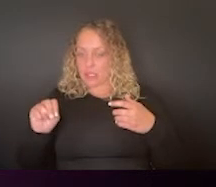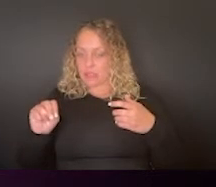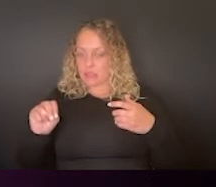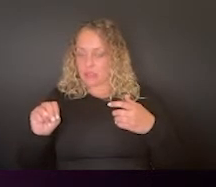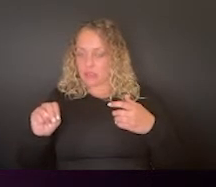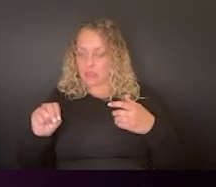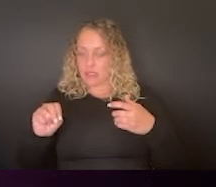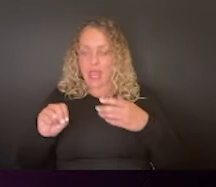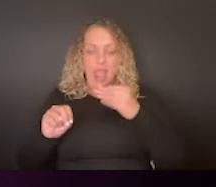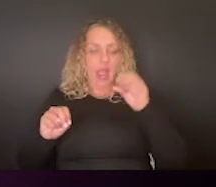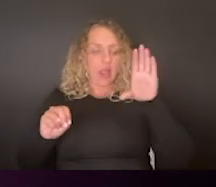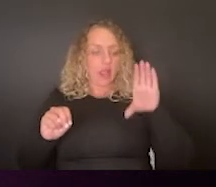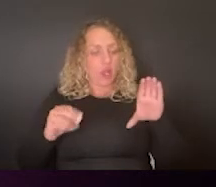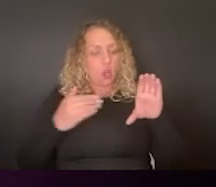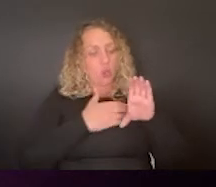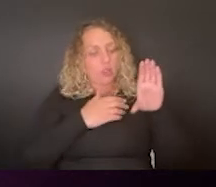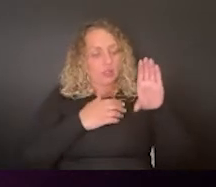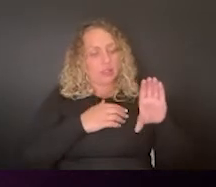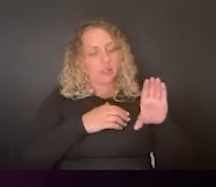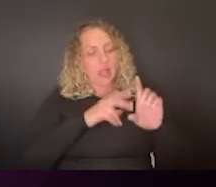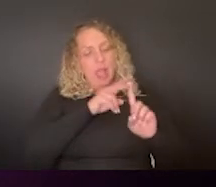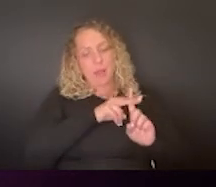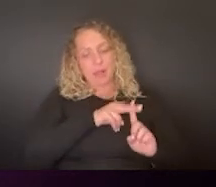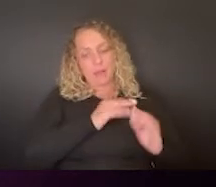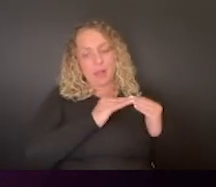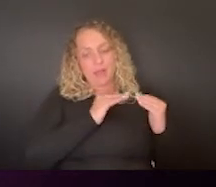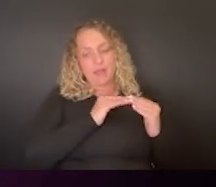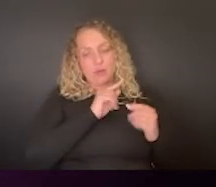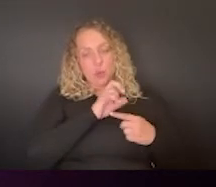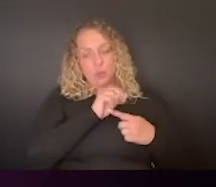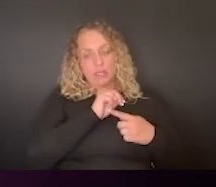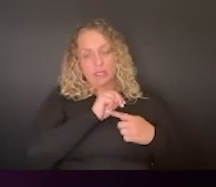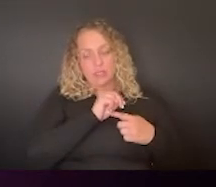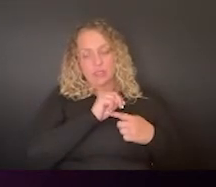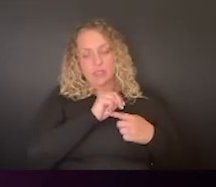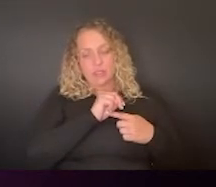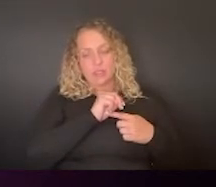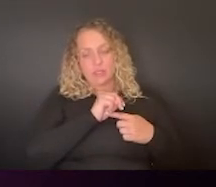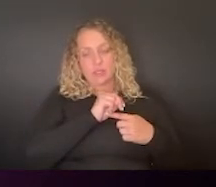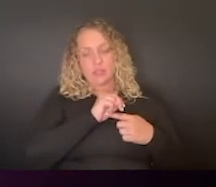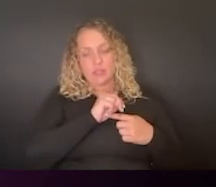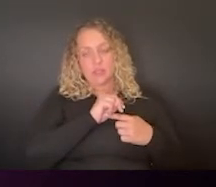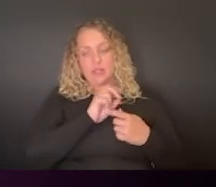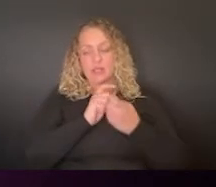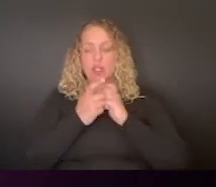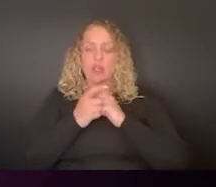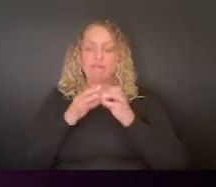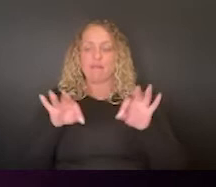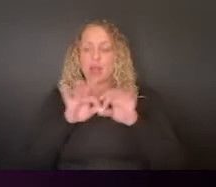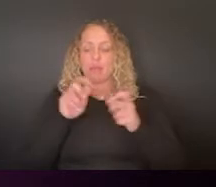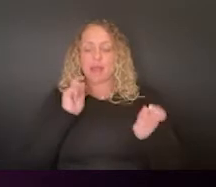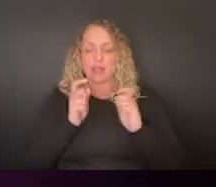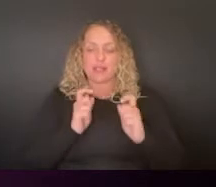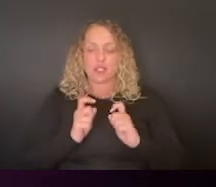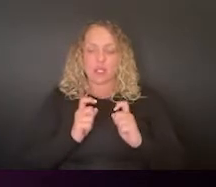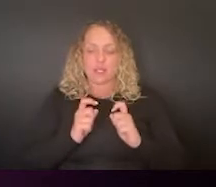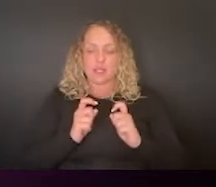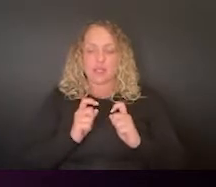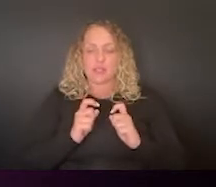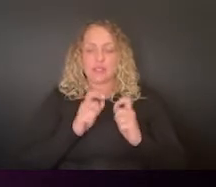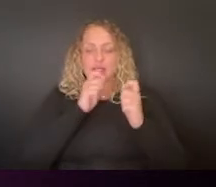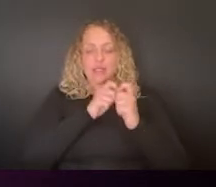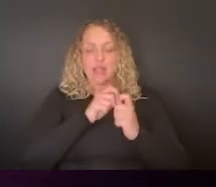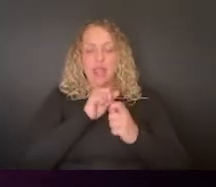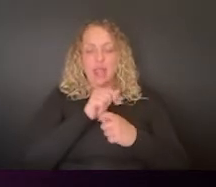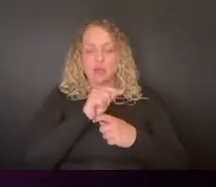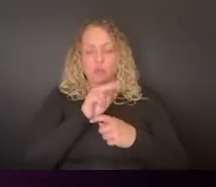quickly. Now we could have a separate set of base tokens and create a new set of